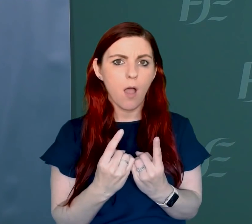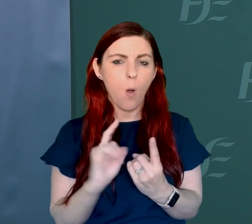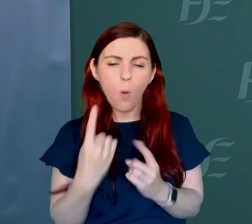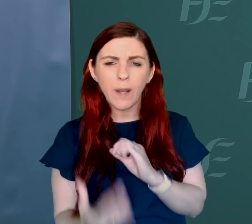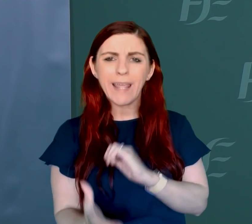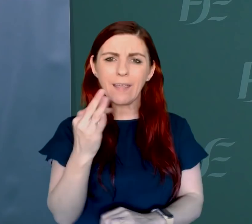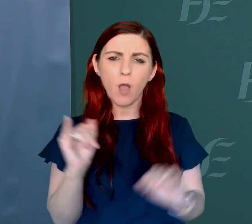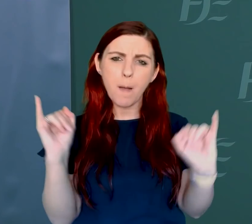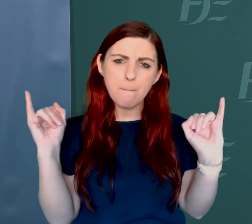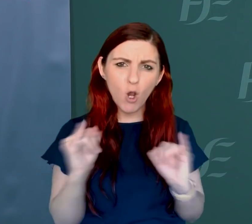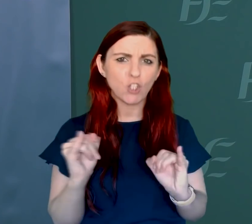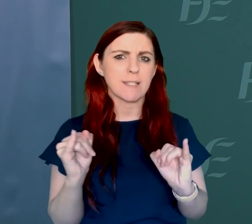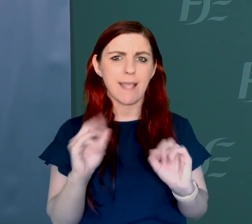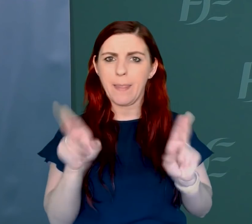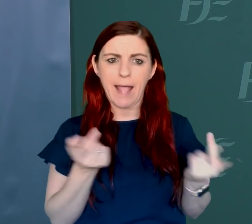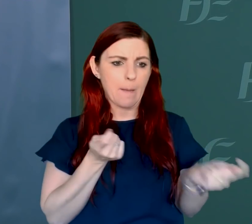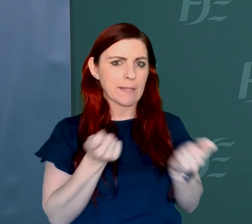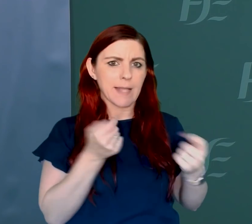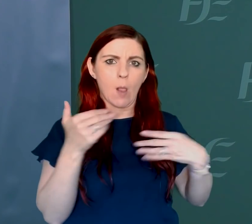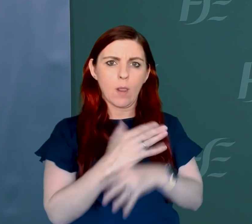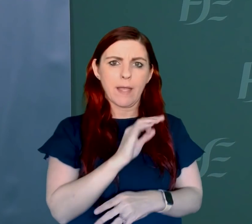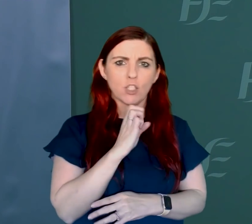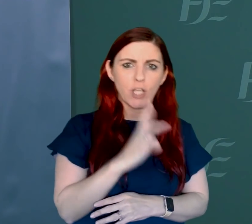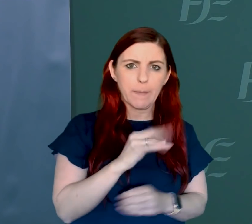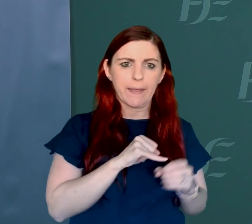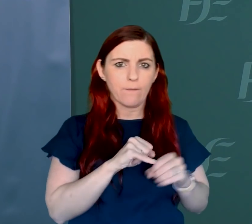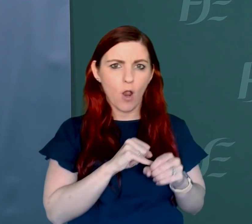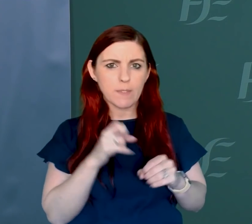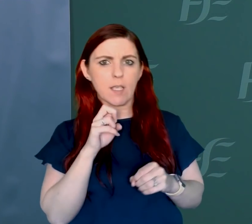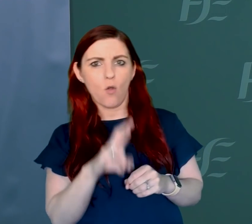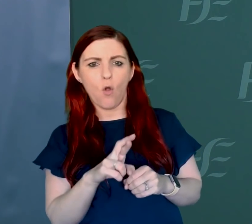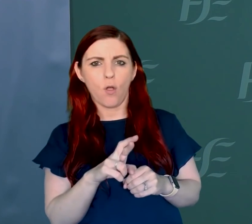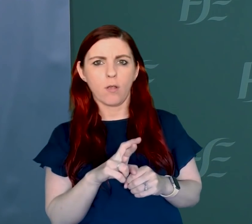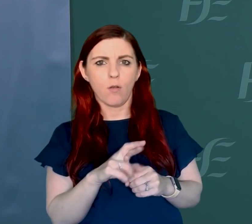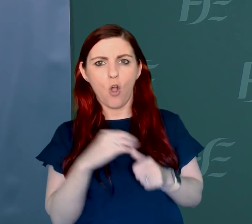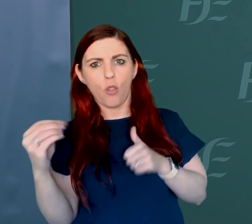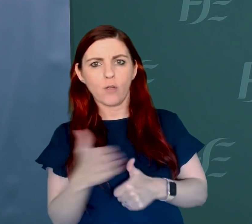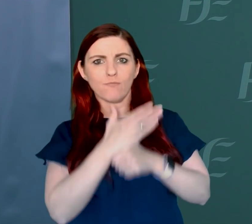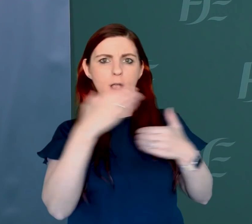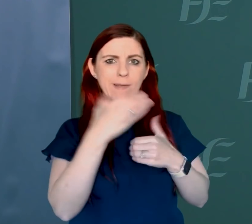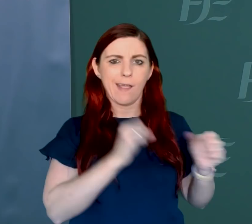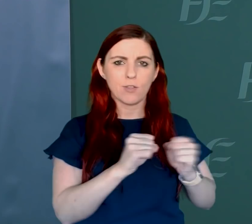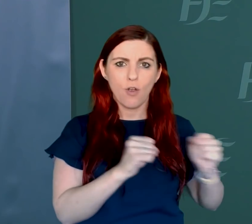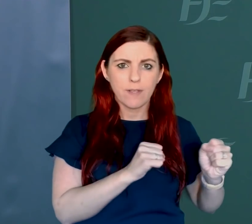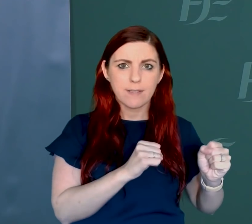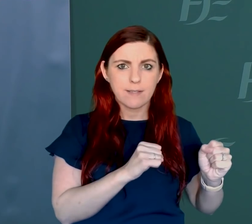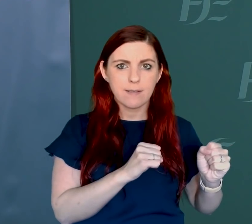need which cannot be dealt with by a GP, a pharmacy, or reference to other primary care services that we